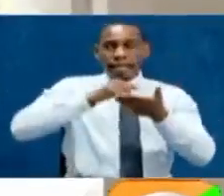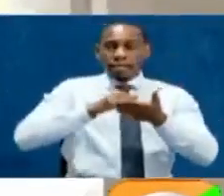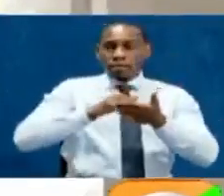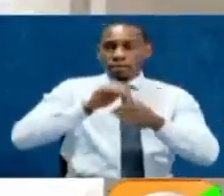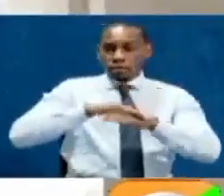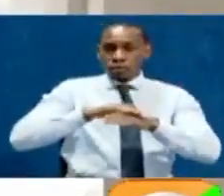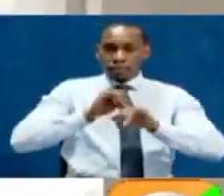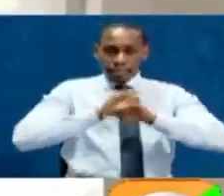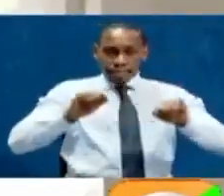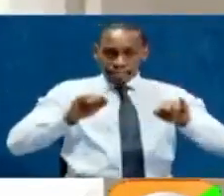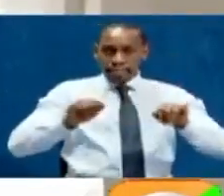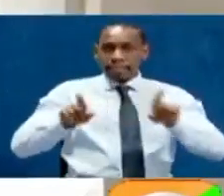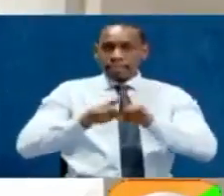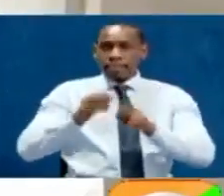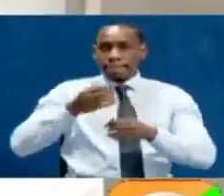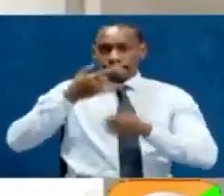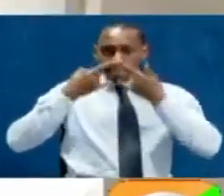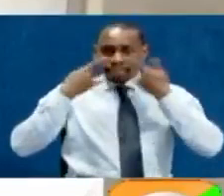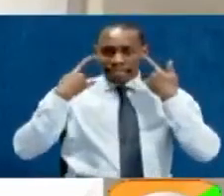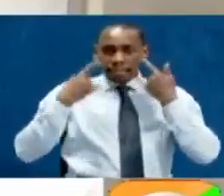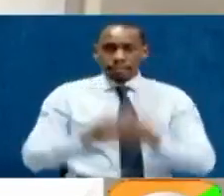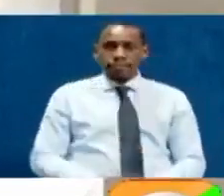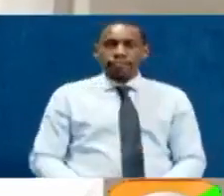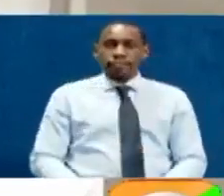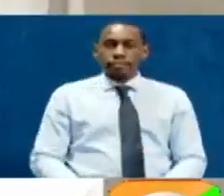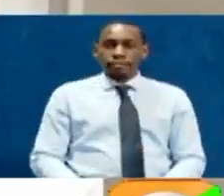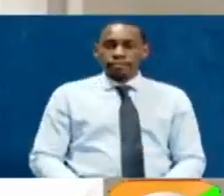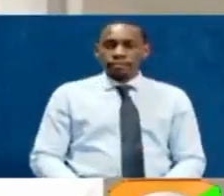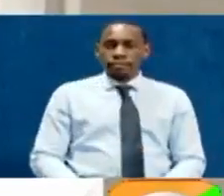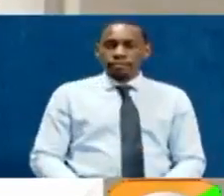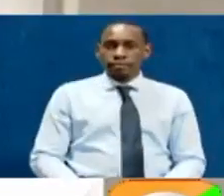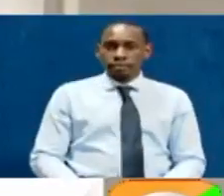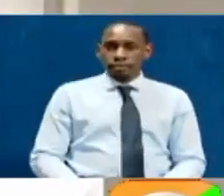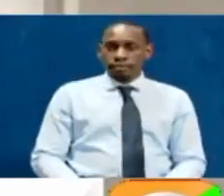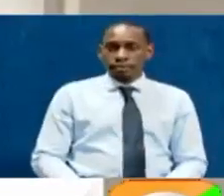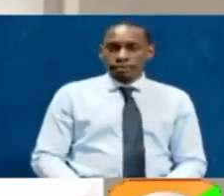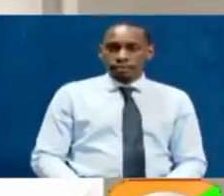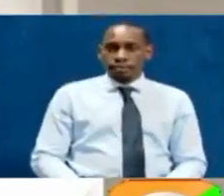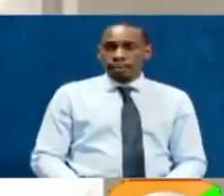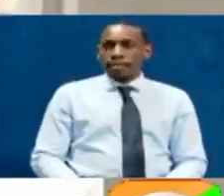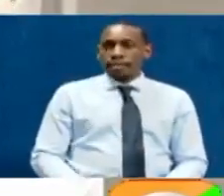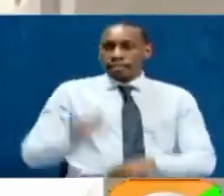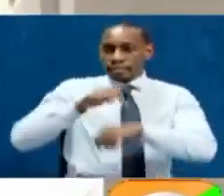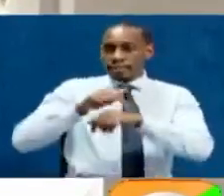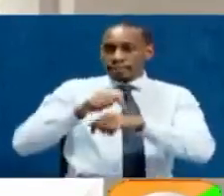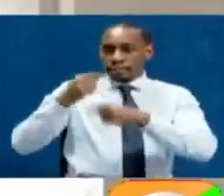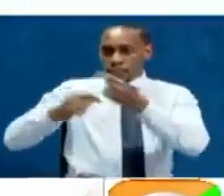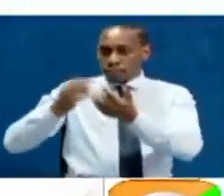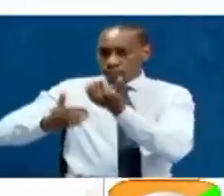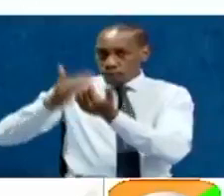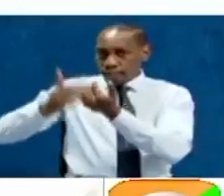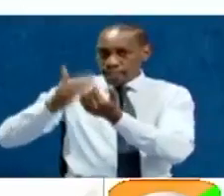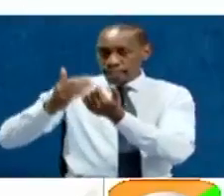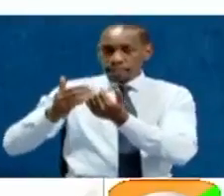good respiratory hygiene and wear masks. Because if you know your HIV status, you will be on treatment. The moment you are on